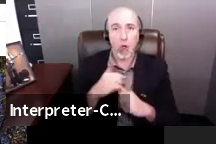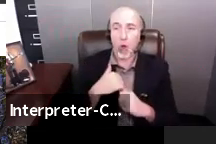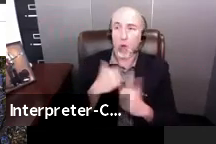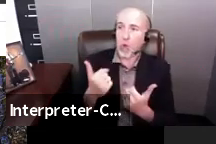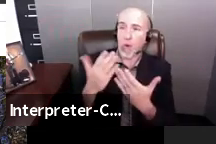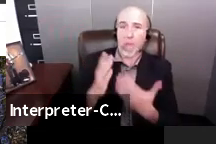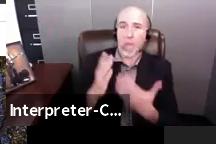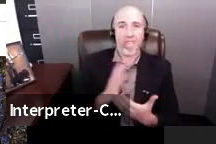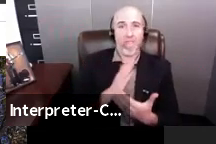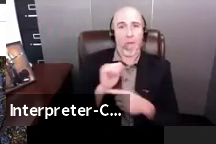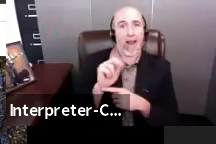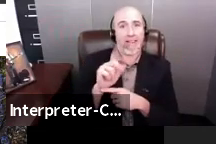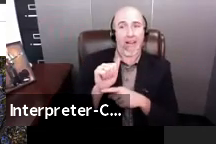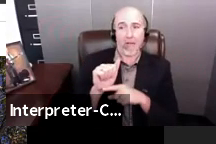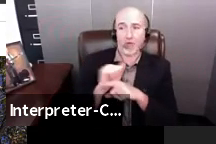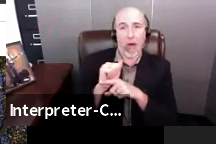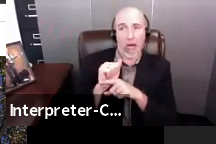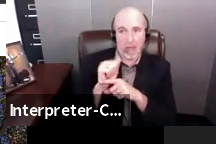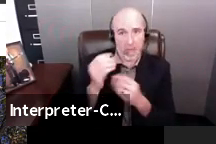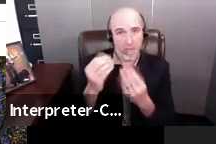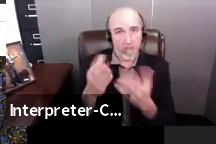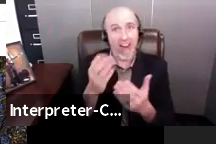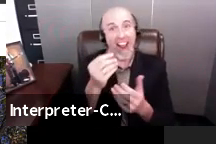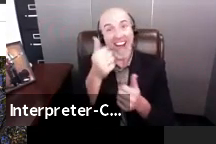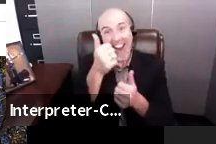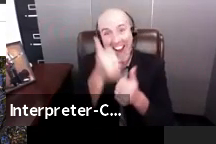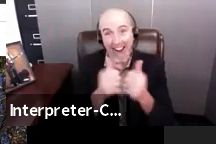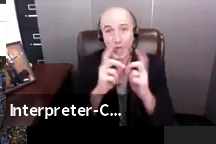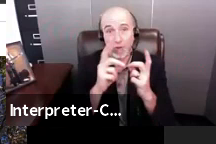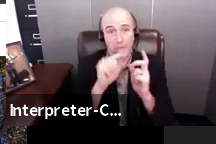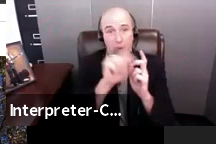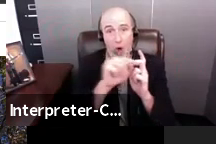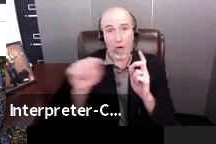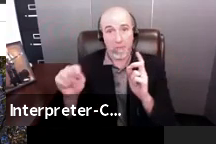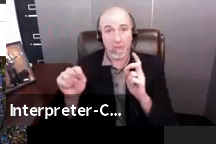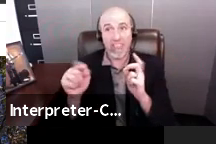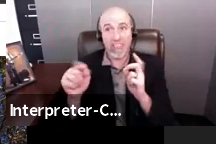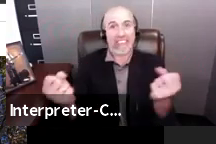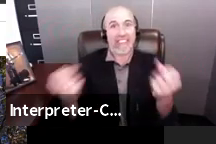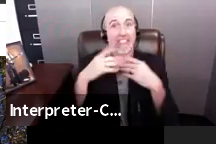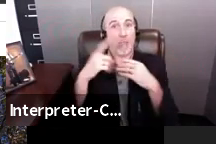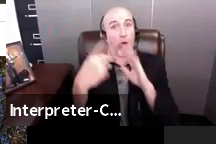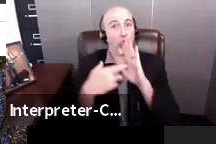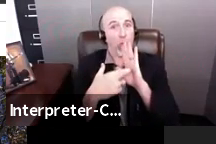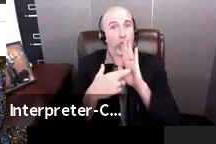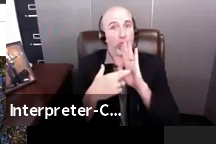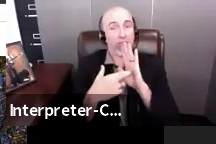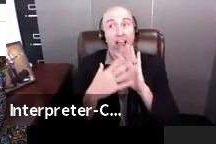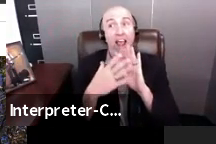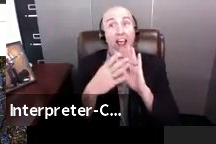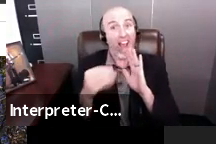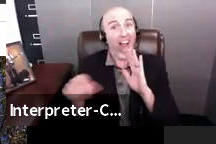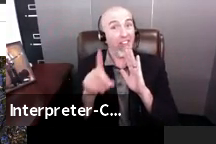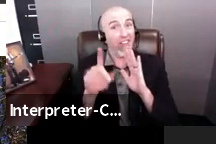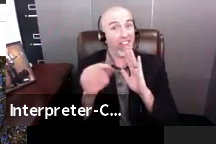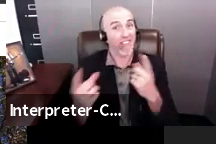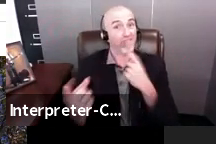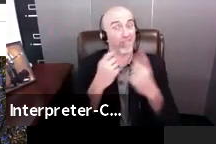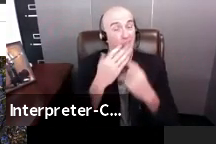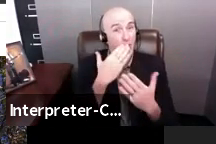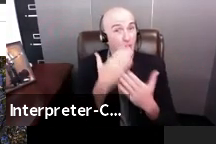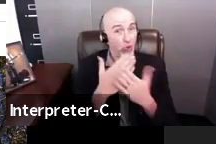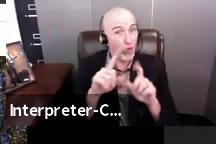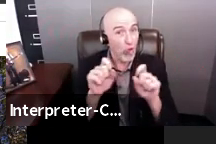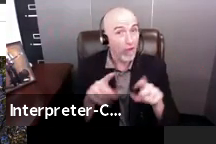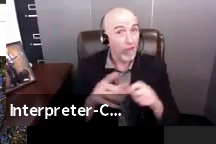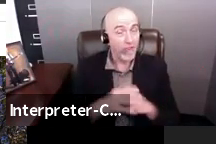ADA training be offered, and nearly every department sent a representative, and they asked good questions.